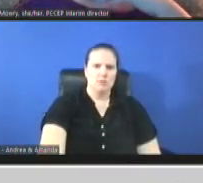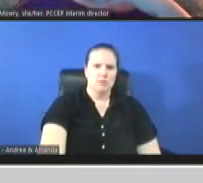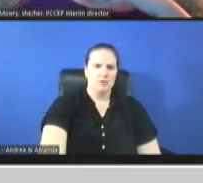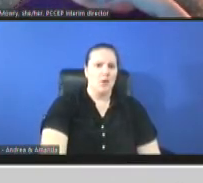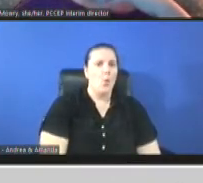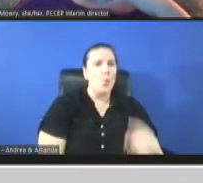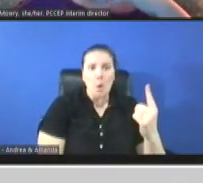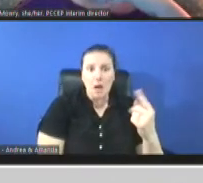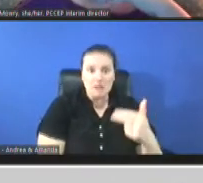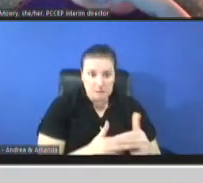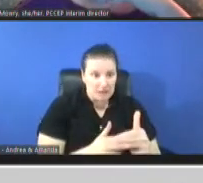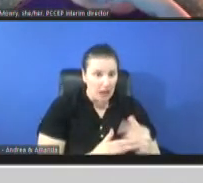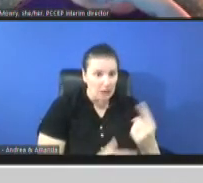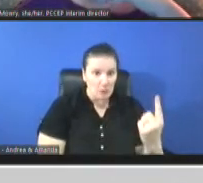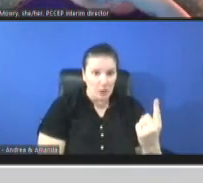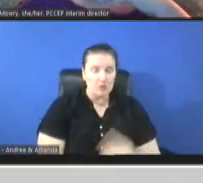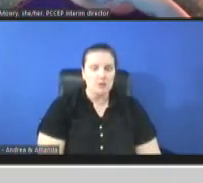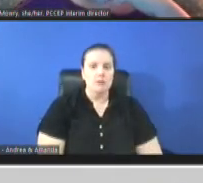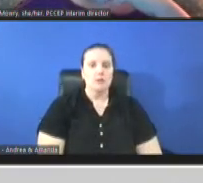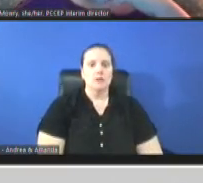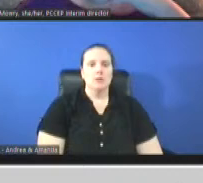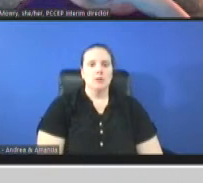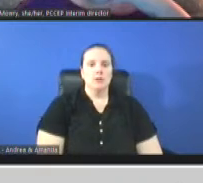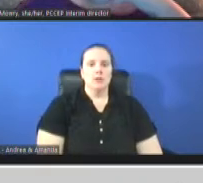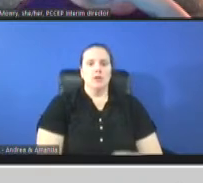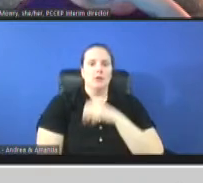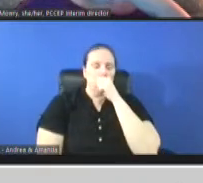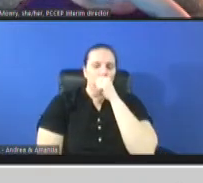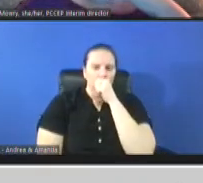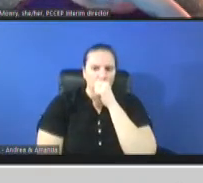slide. Now, the whole, you know,